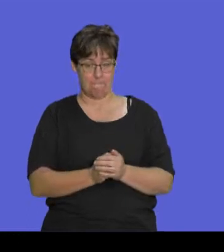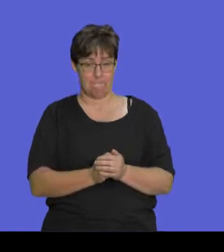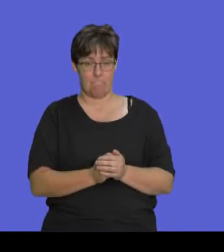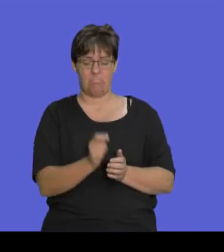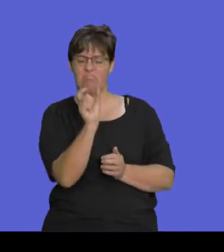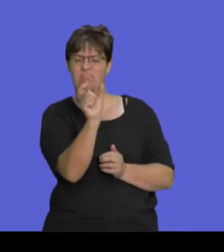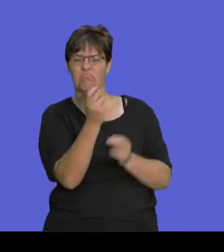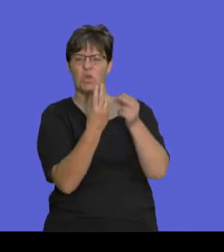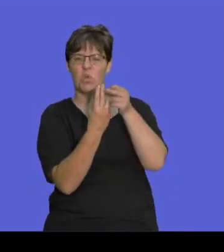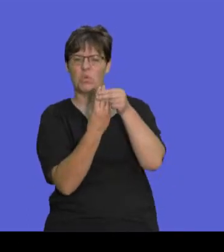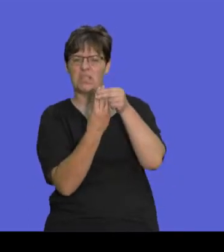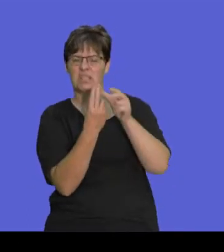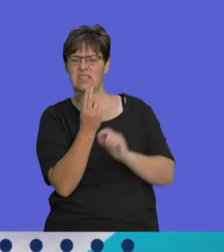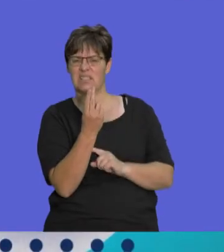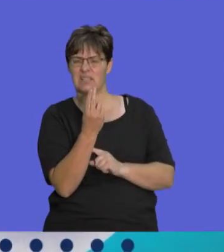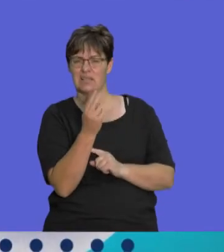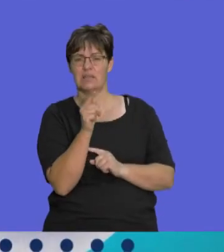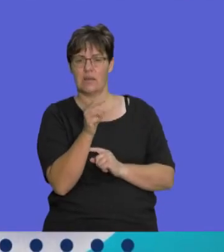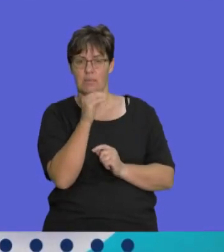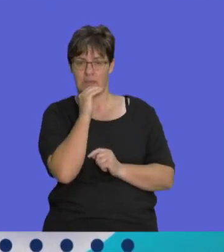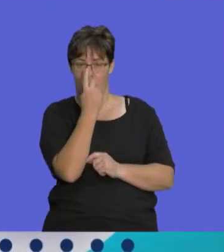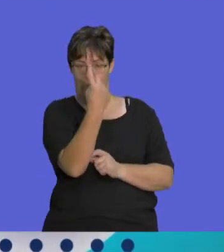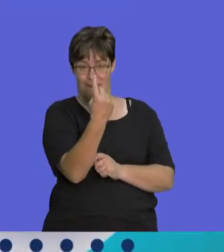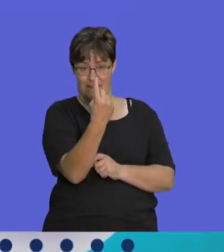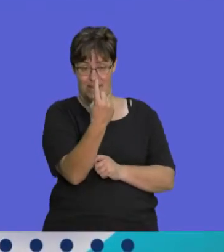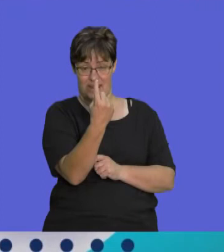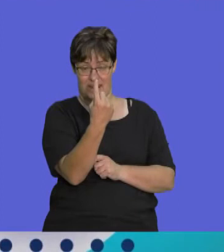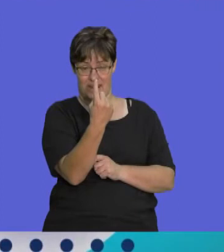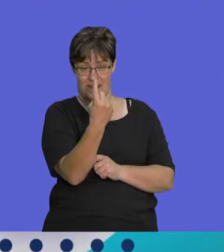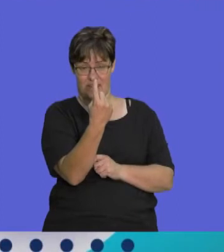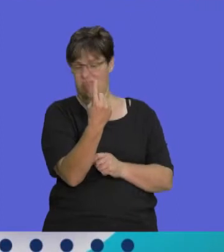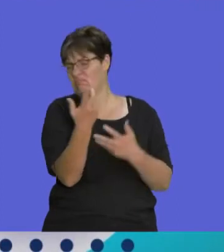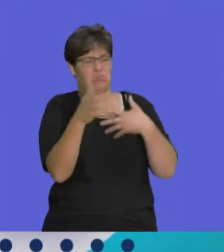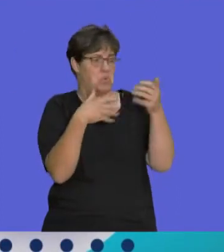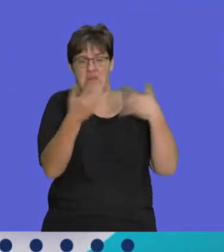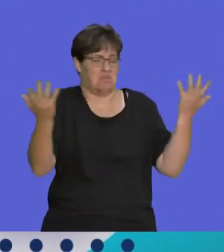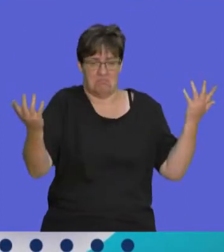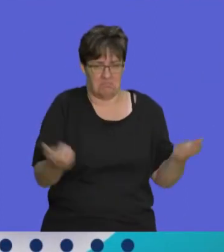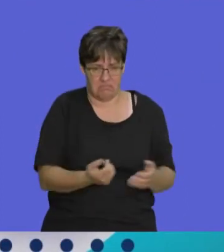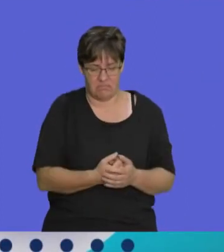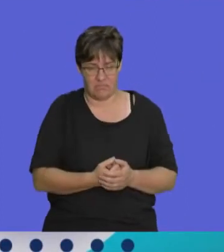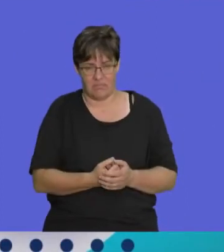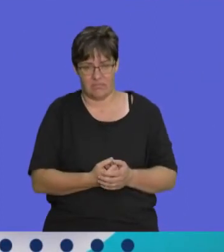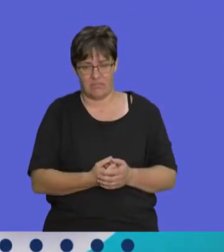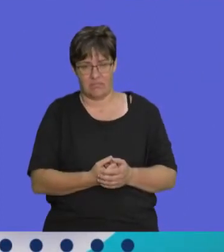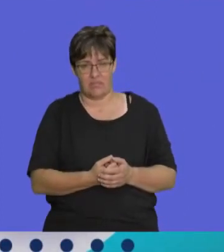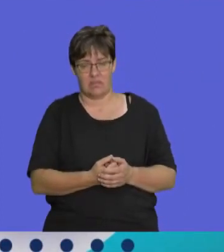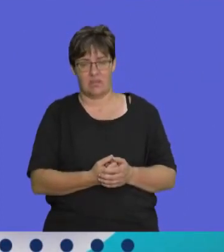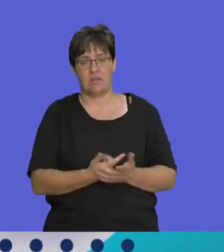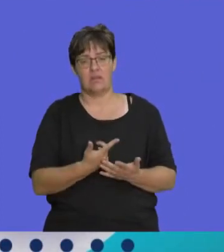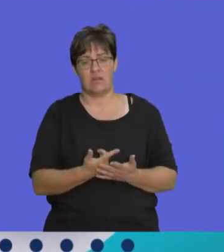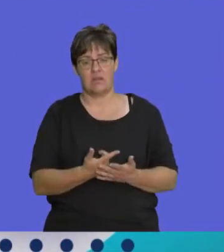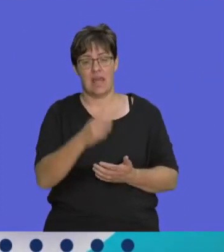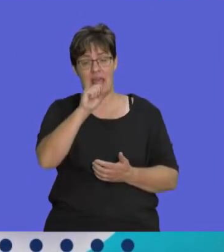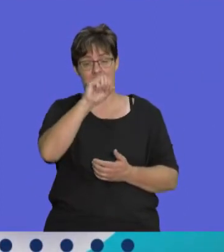the term unit suggests that there is one, okay? One of whatever. We talk of a unit. So